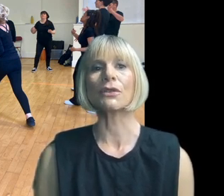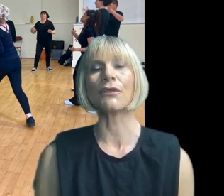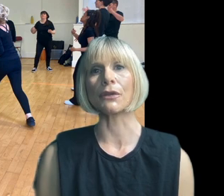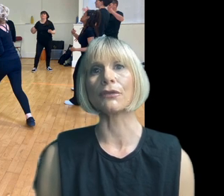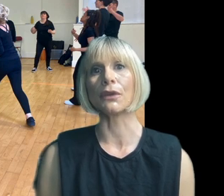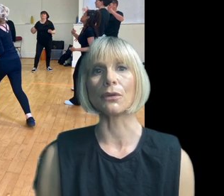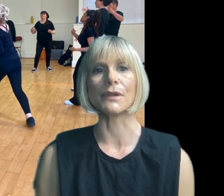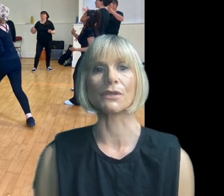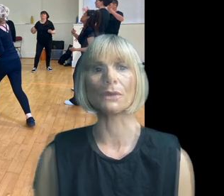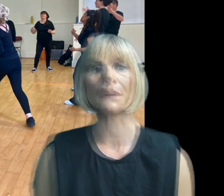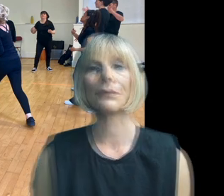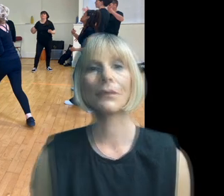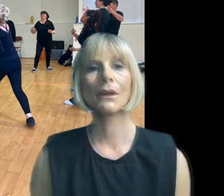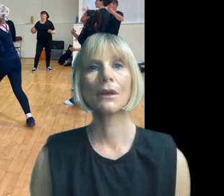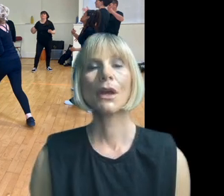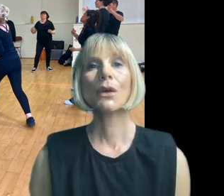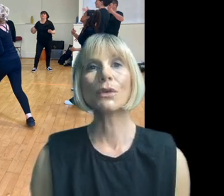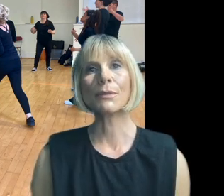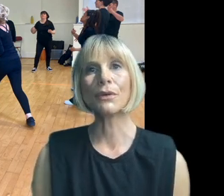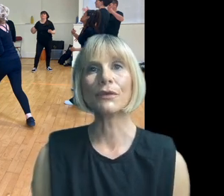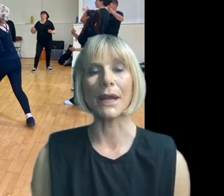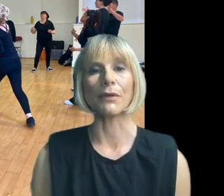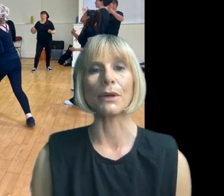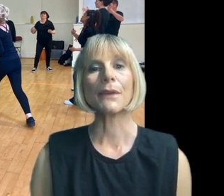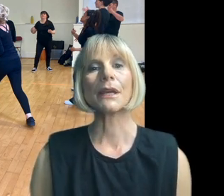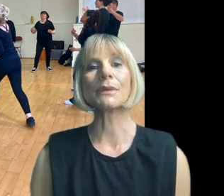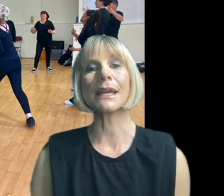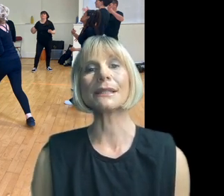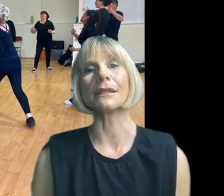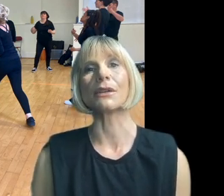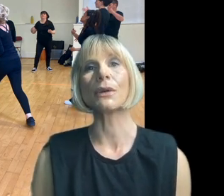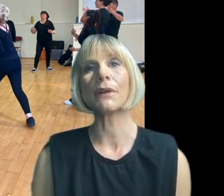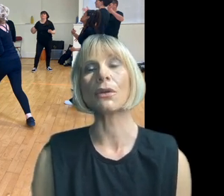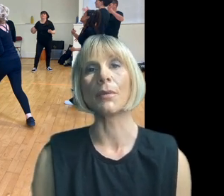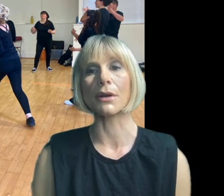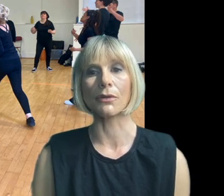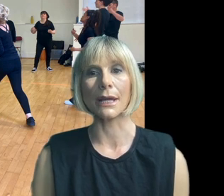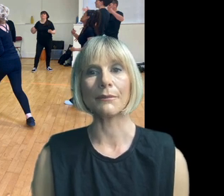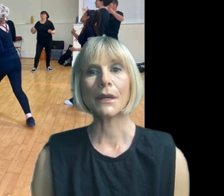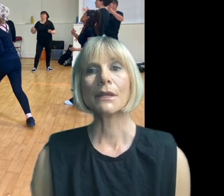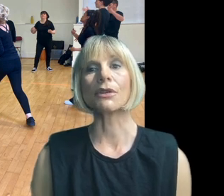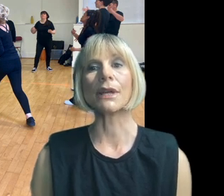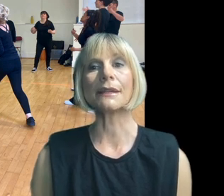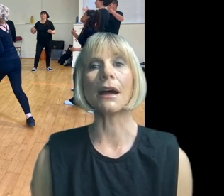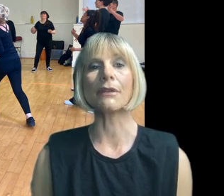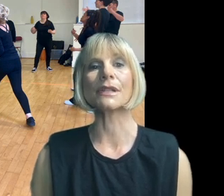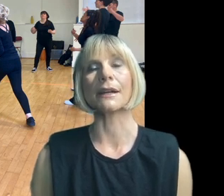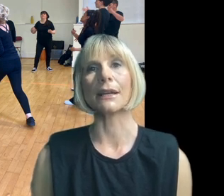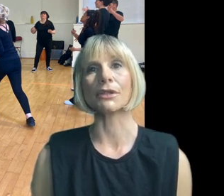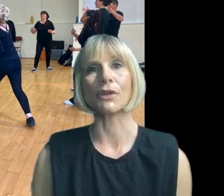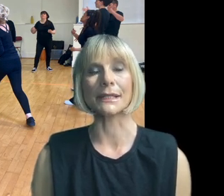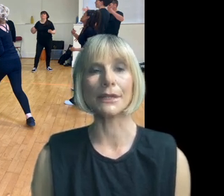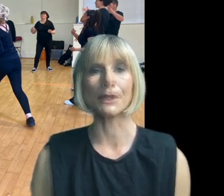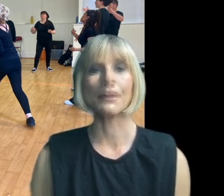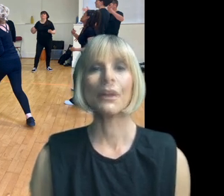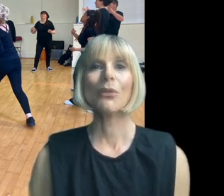Deaf could follow the flow of the story. Once approved by everyone, it was then sent to Cuiva Coburn Gray to create the Irish sign